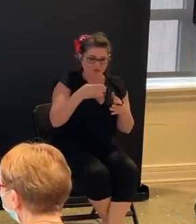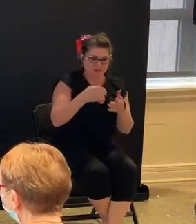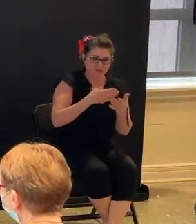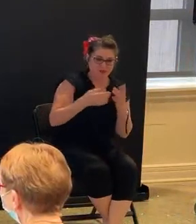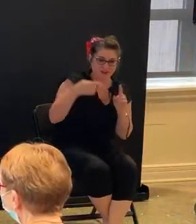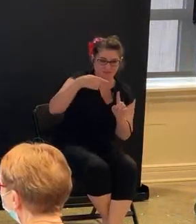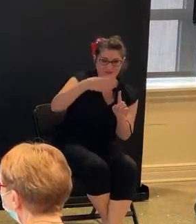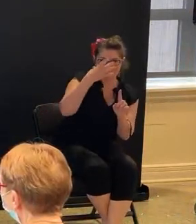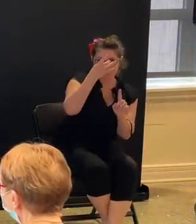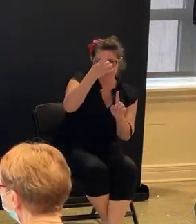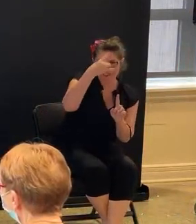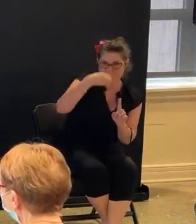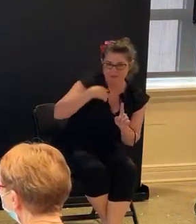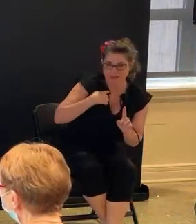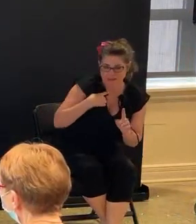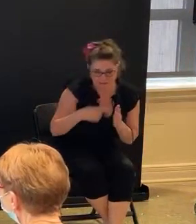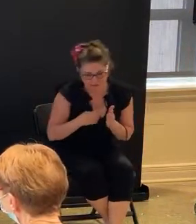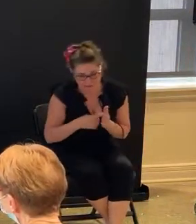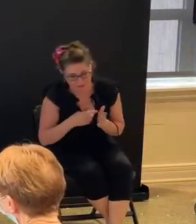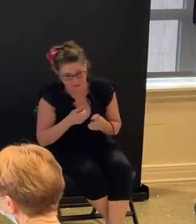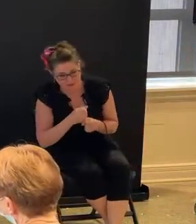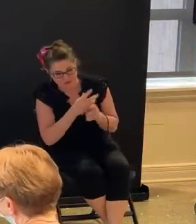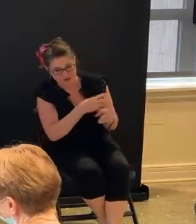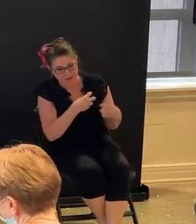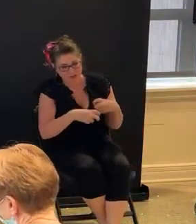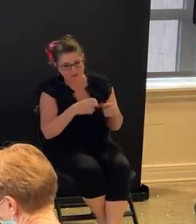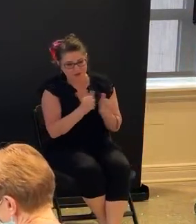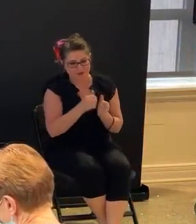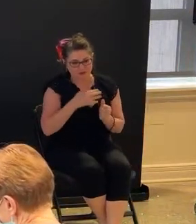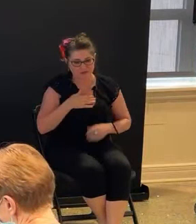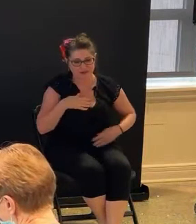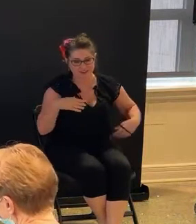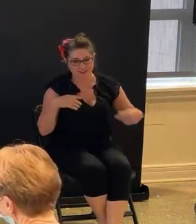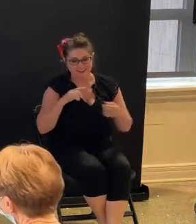is sometimes problematic with my editors.